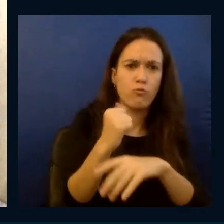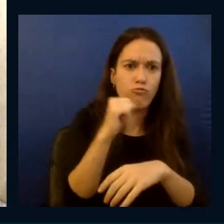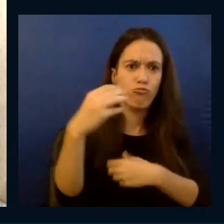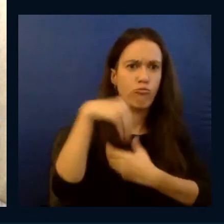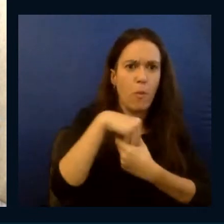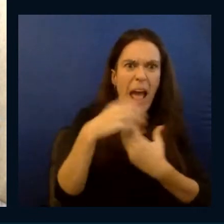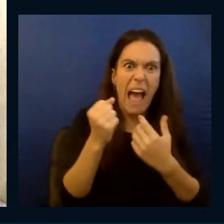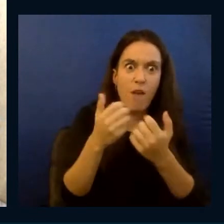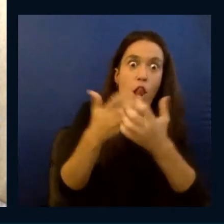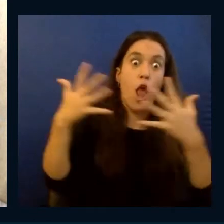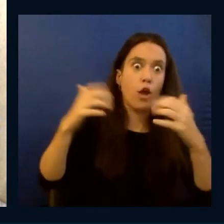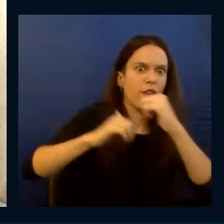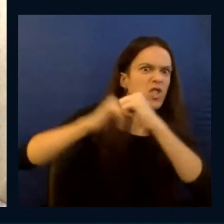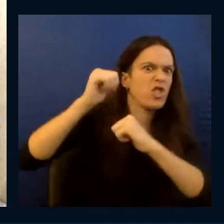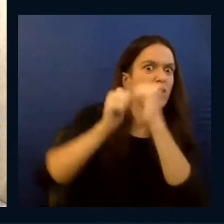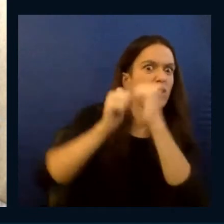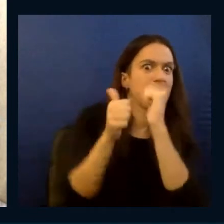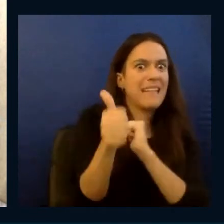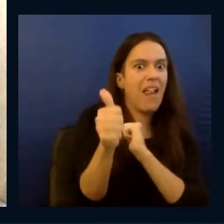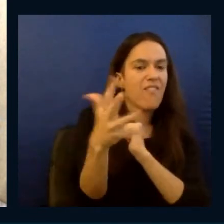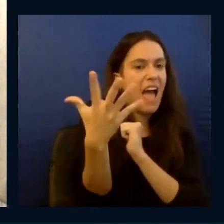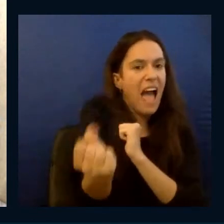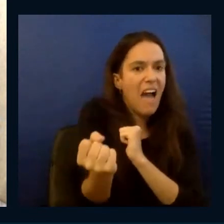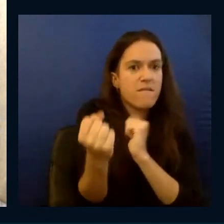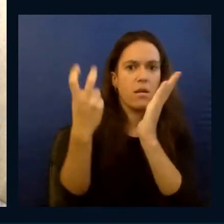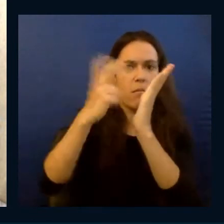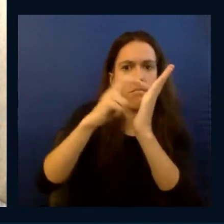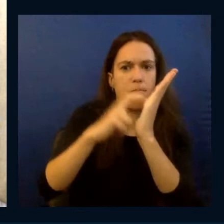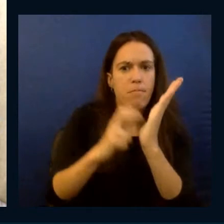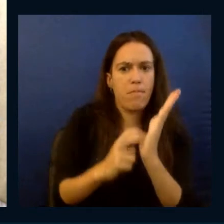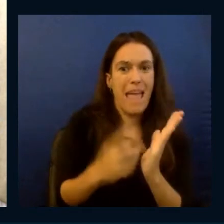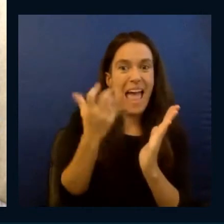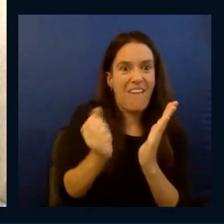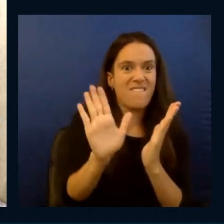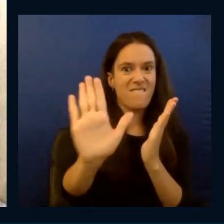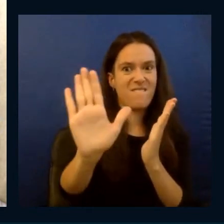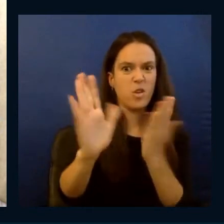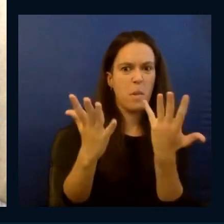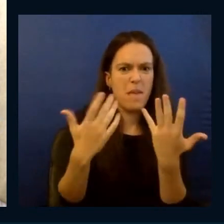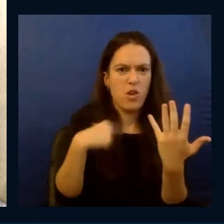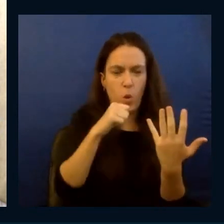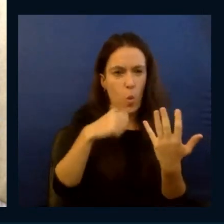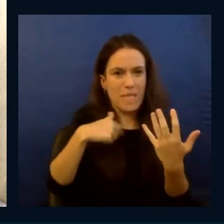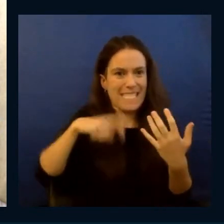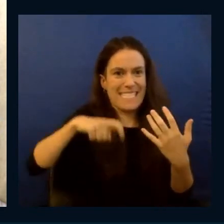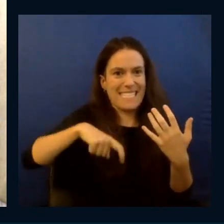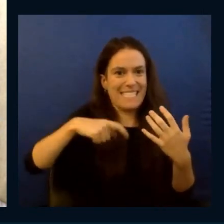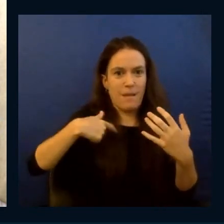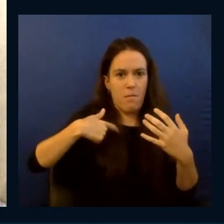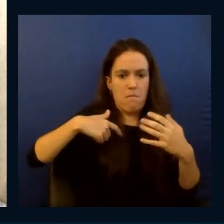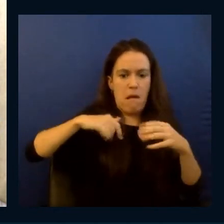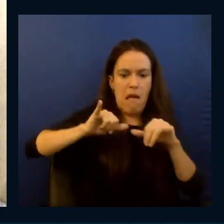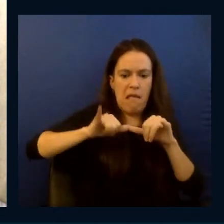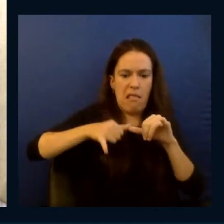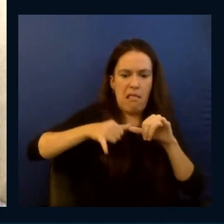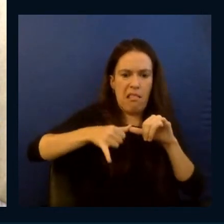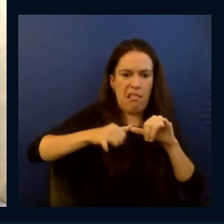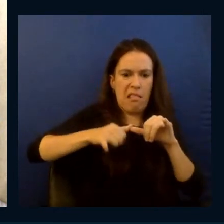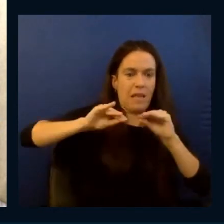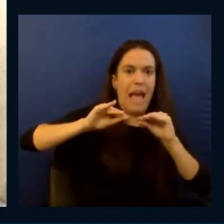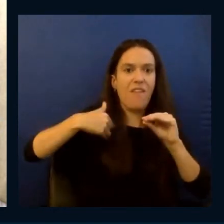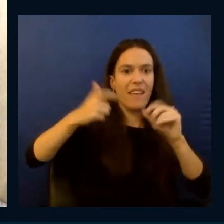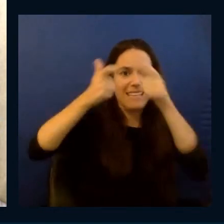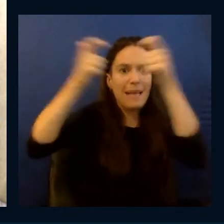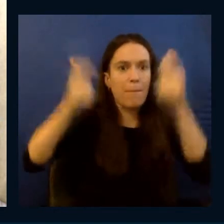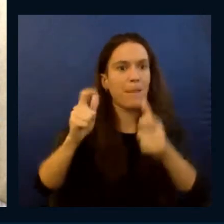of infrastructure, in its subscription. So we've just been reverse engineering. So what do you have? You can create an export of the ARM template, and you